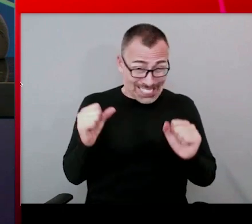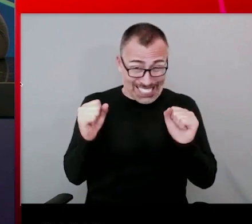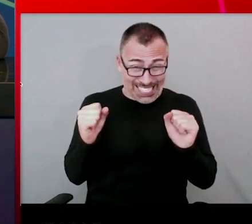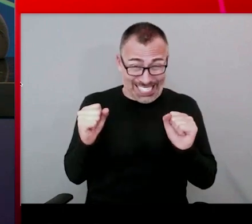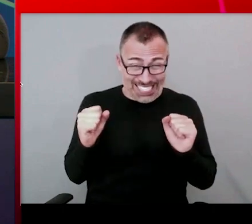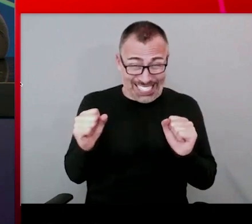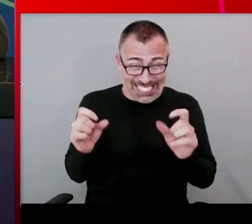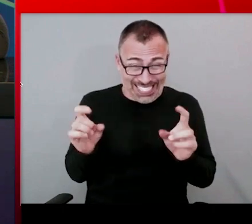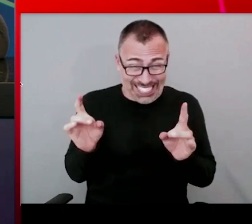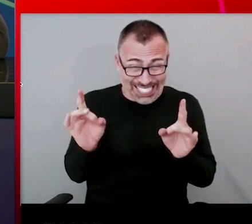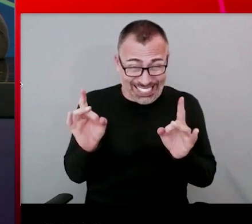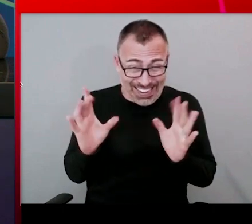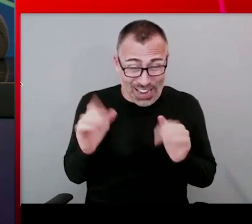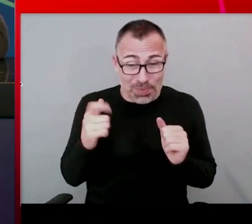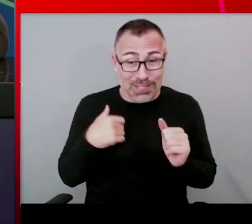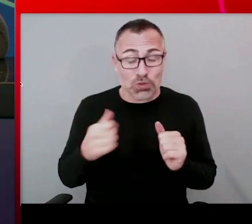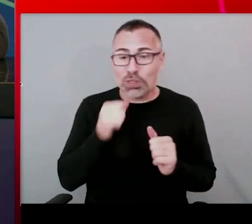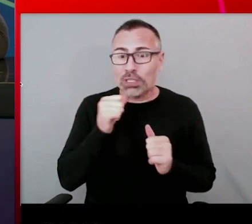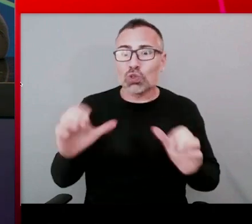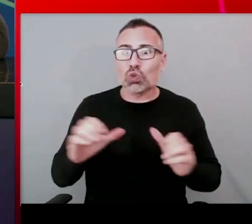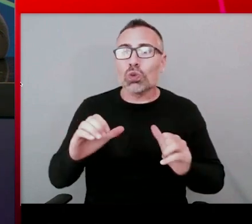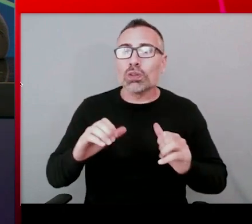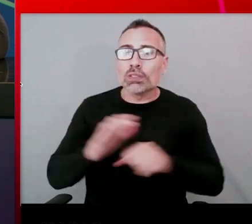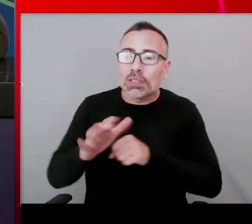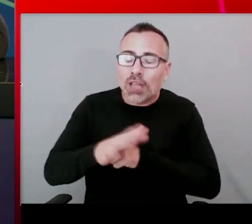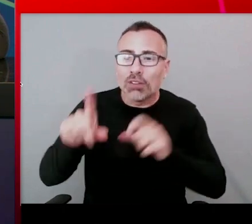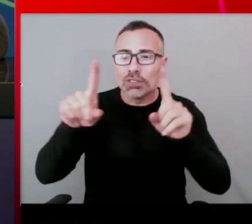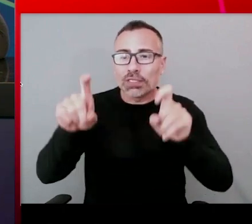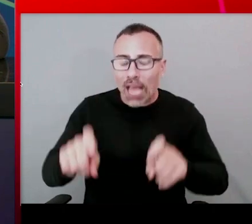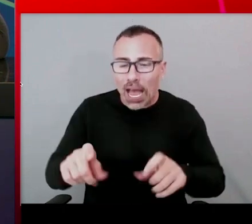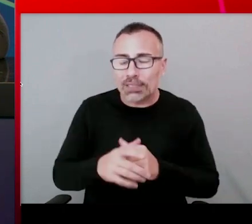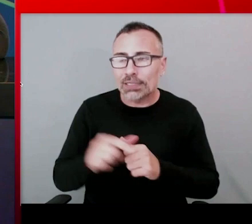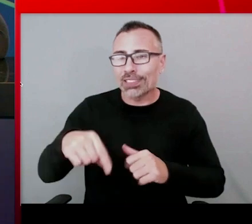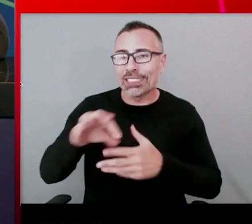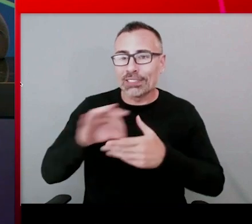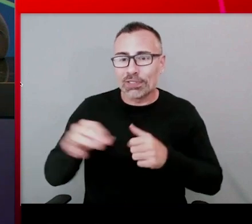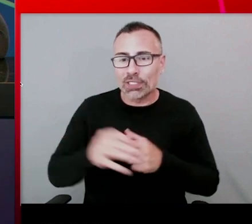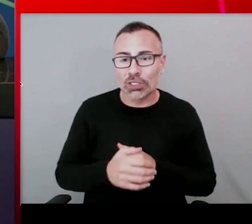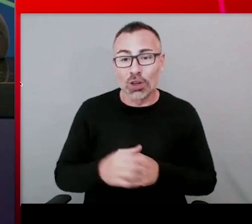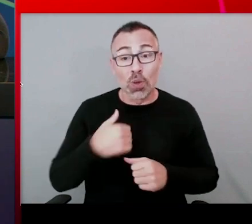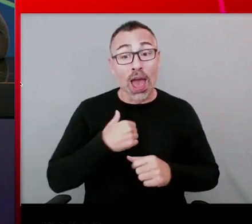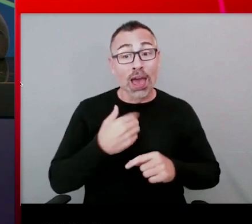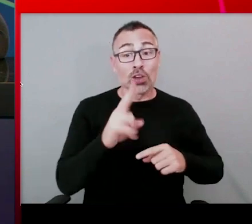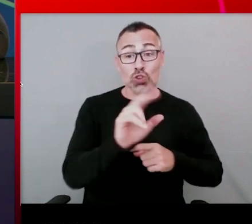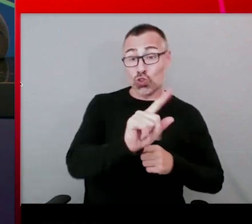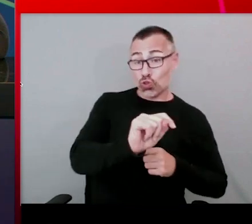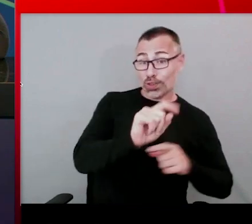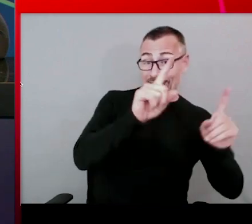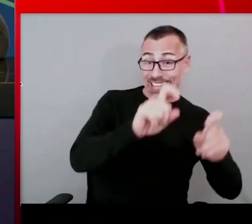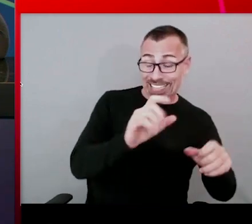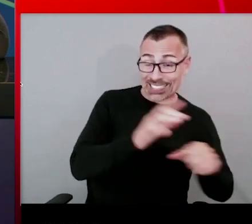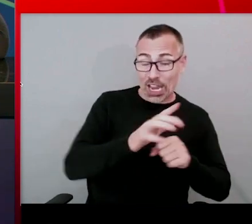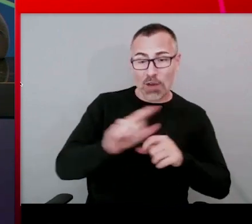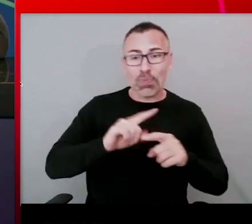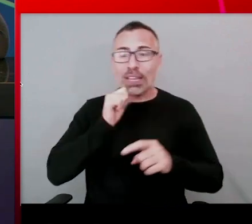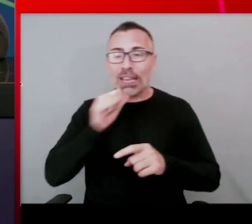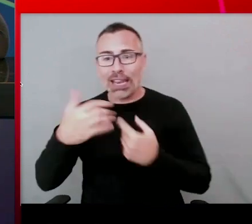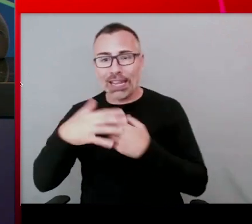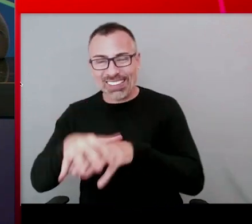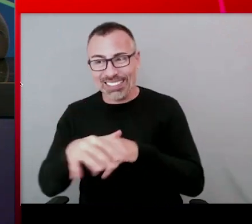on this feature. We didn't have enough, we had enough unit tests, but not enough integration tests. I'm worried about this